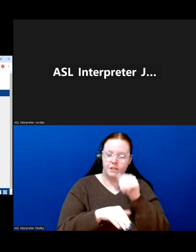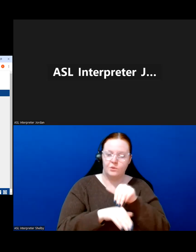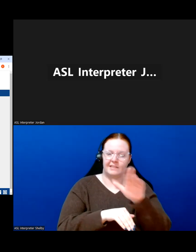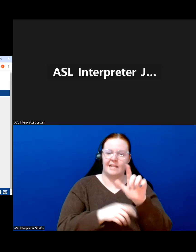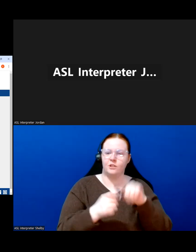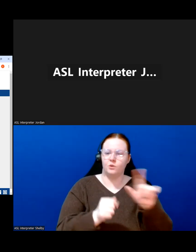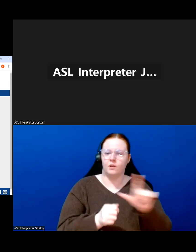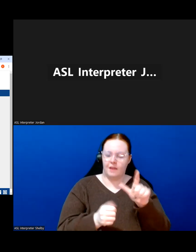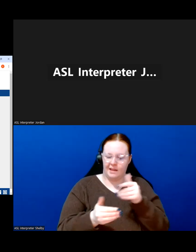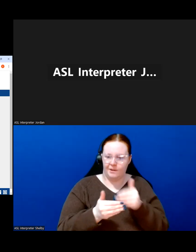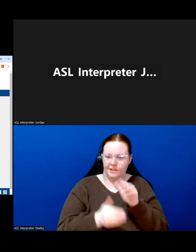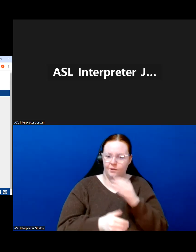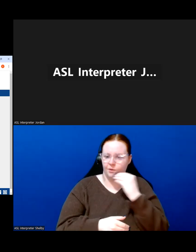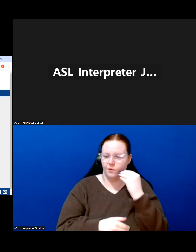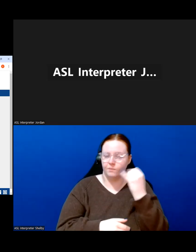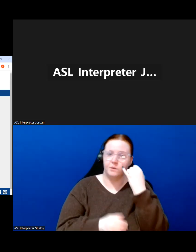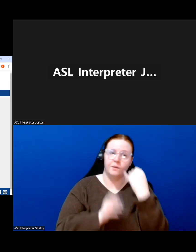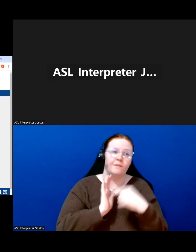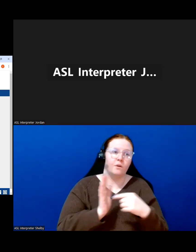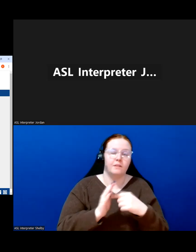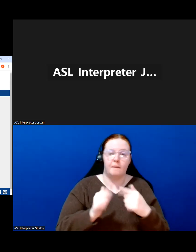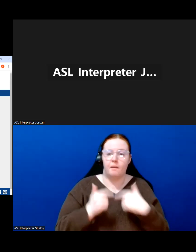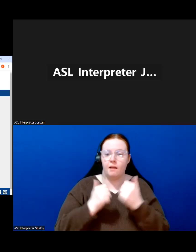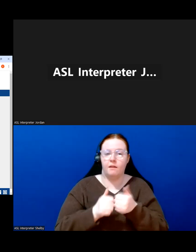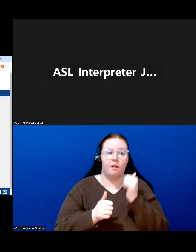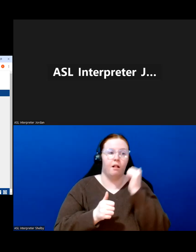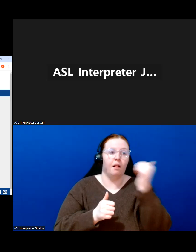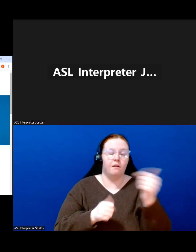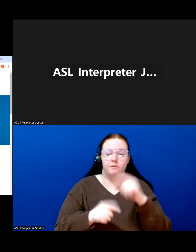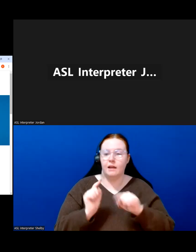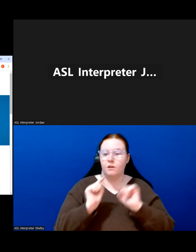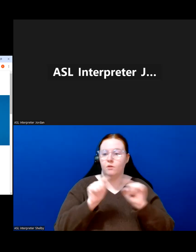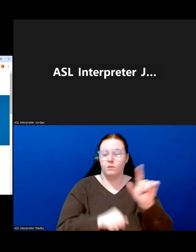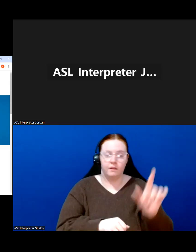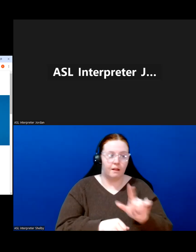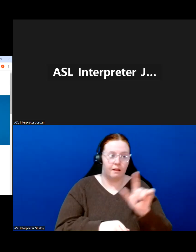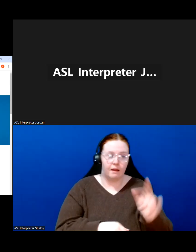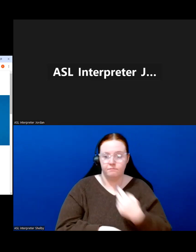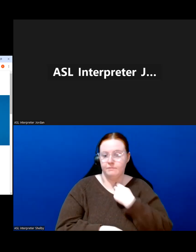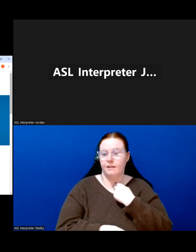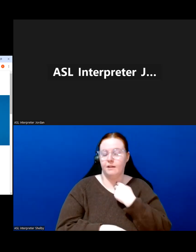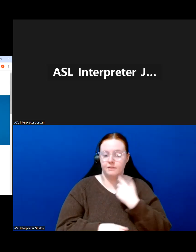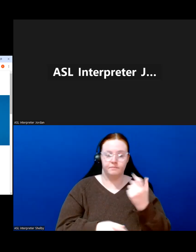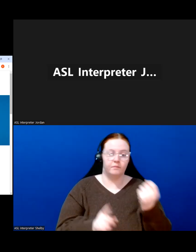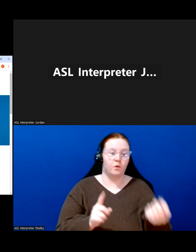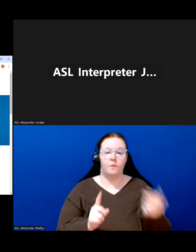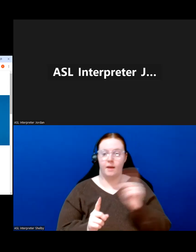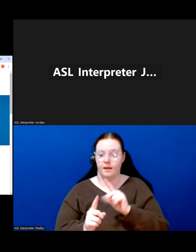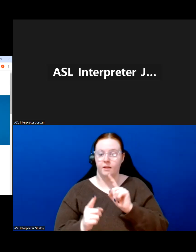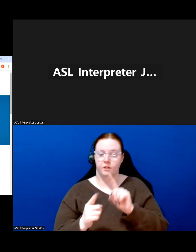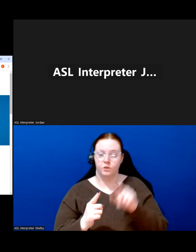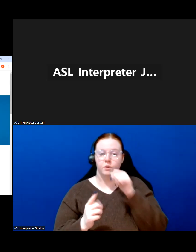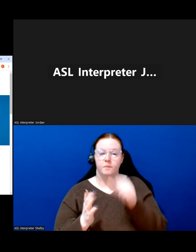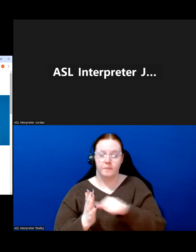I am far away from a library, I have no way to get there as well. I'd go back to the main page, so